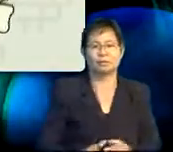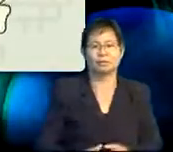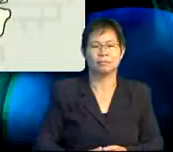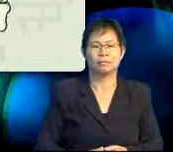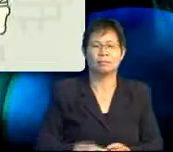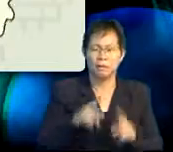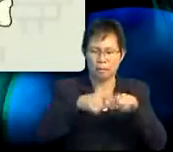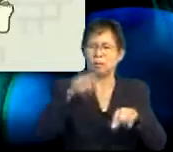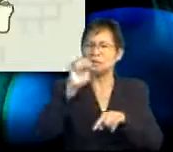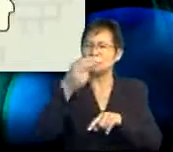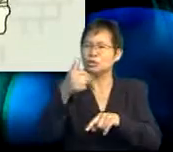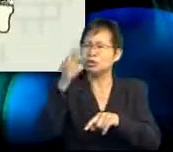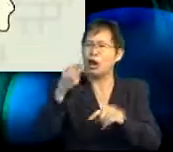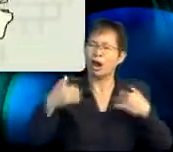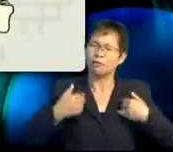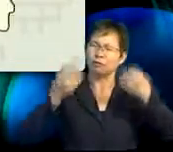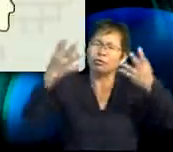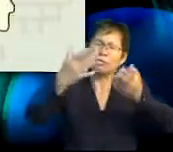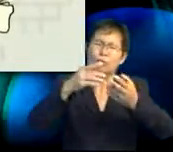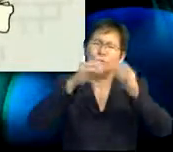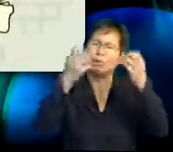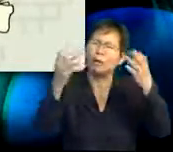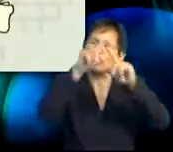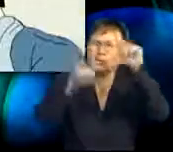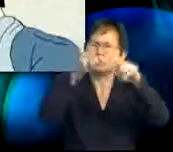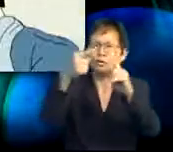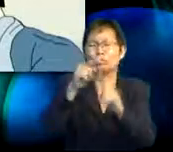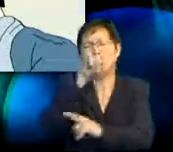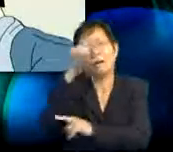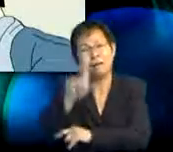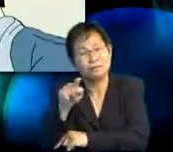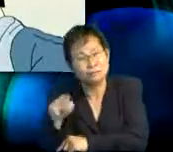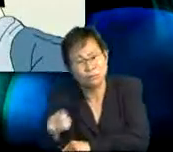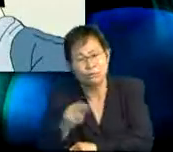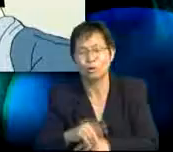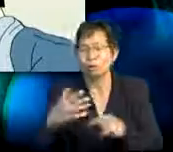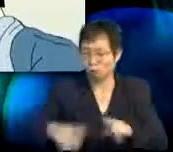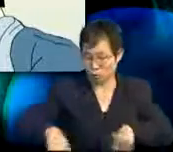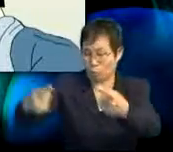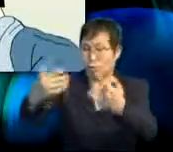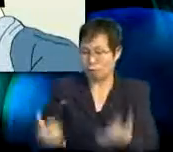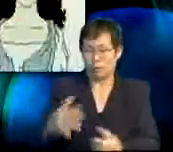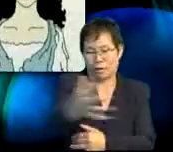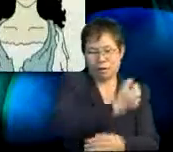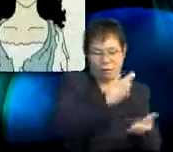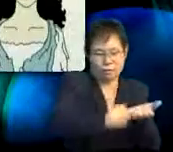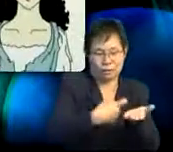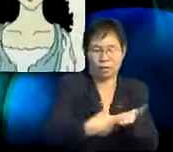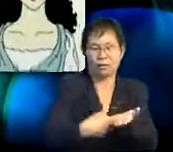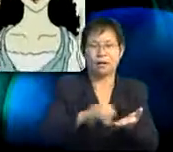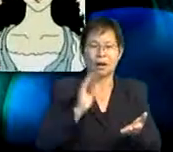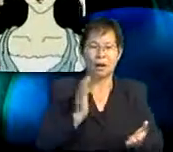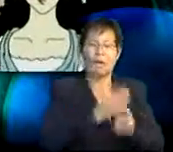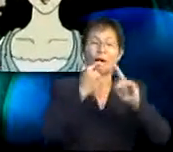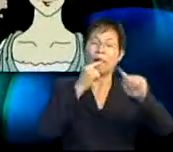But Sean, I have so many questions to ask you. Go now and get your tickets. I will